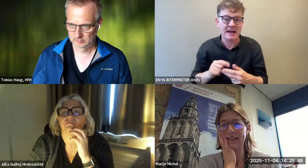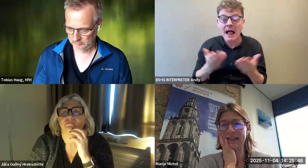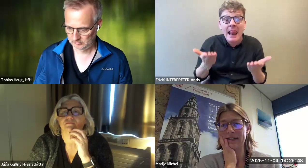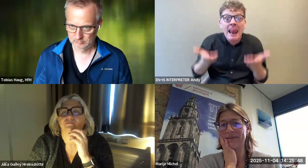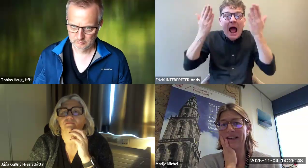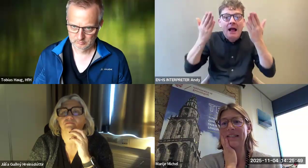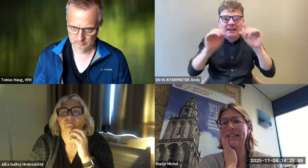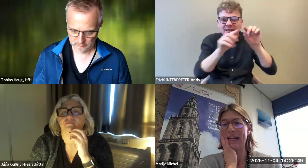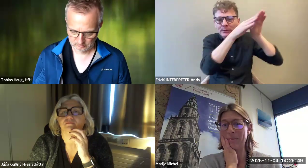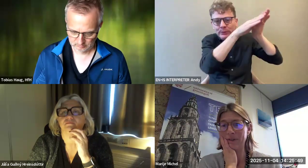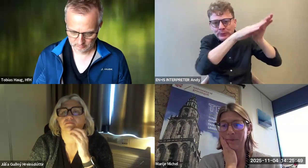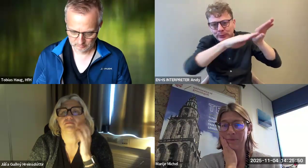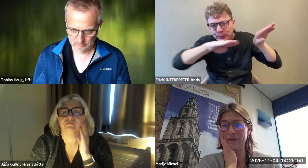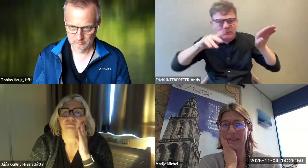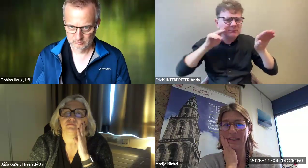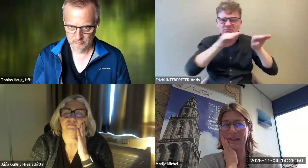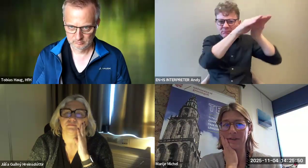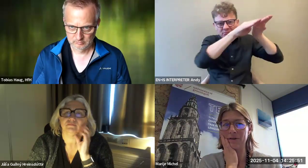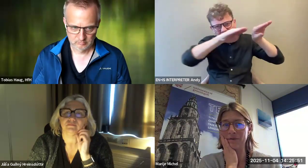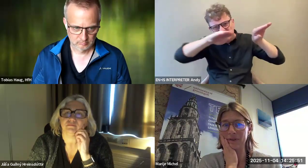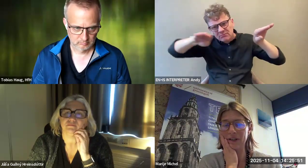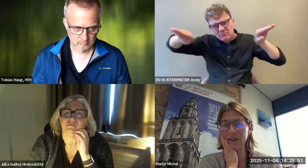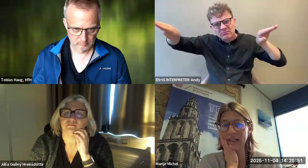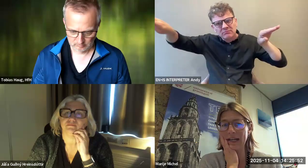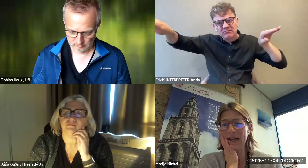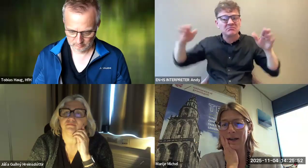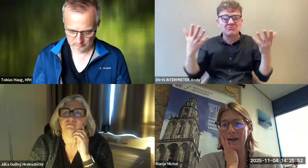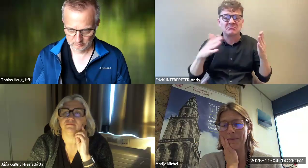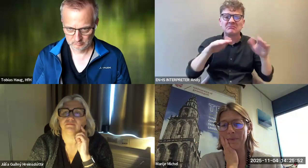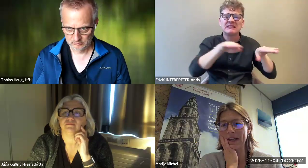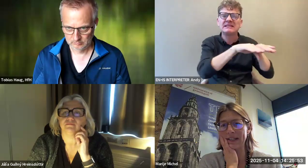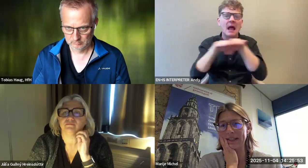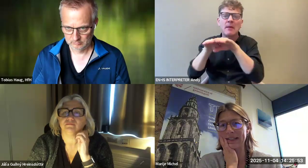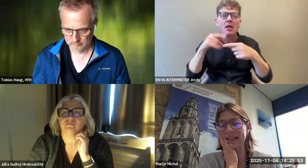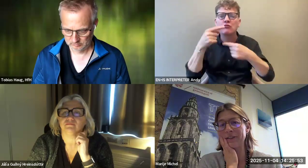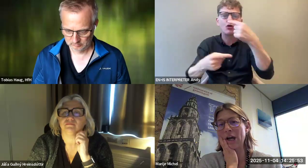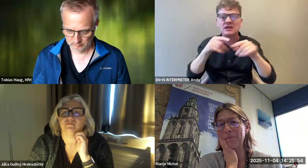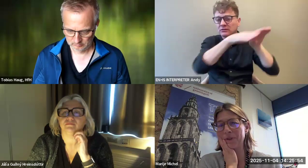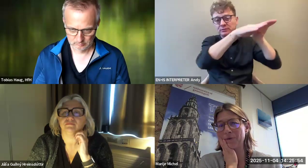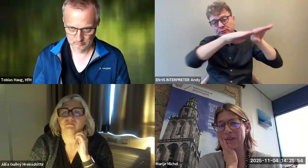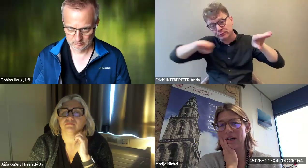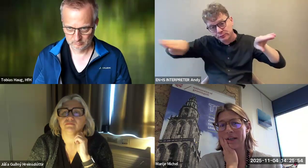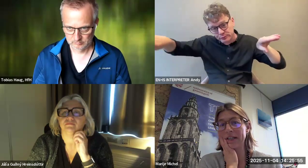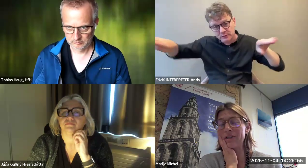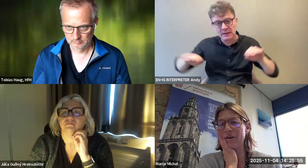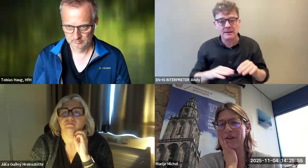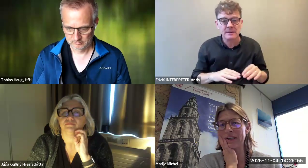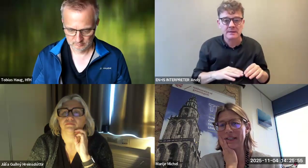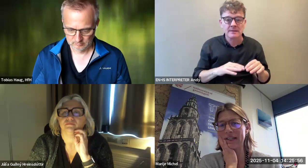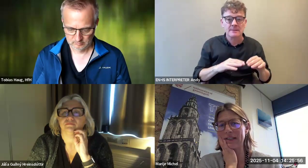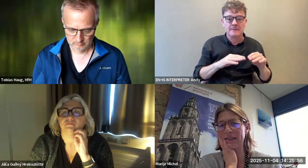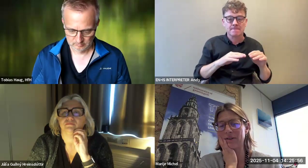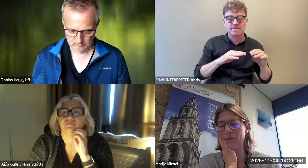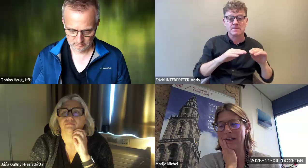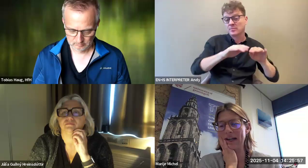see that has fairly stable processes overall. And that's at the top. Those are the keystroke